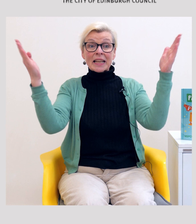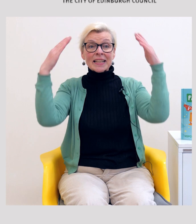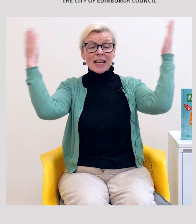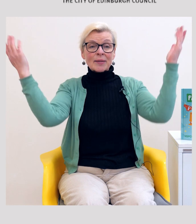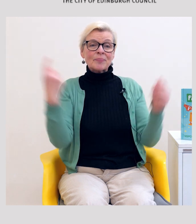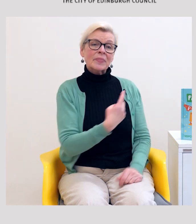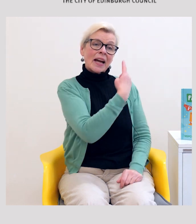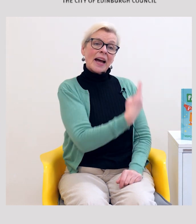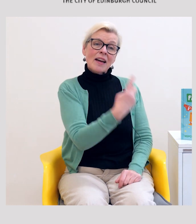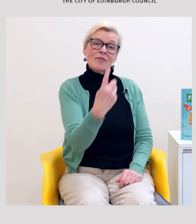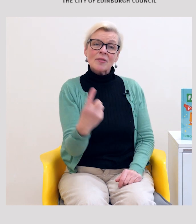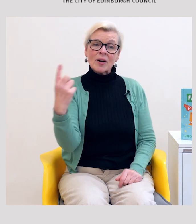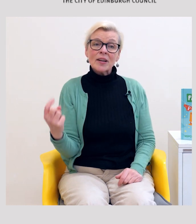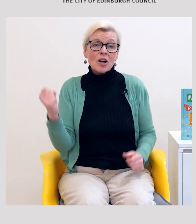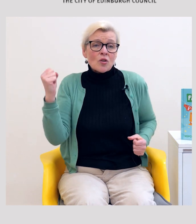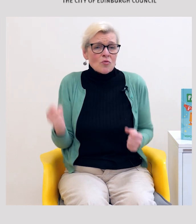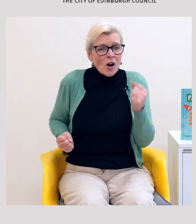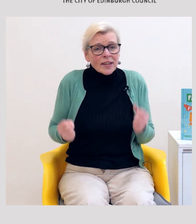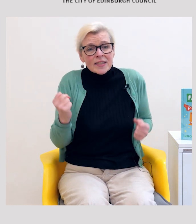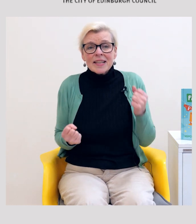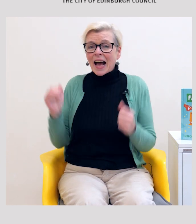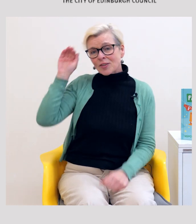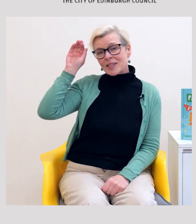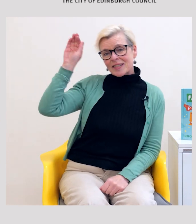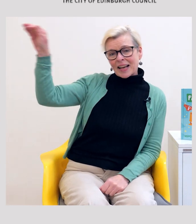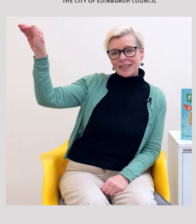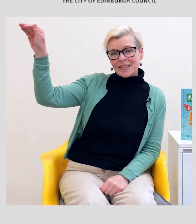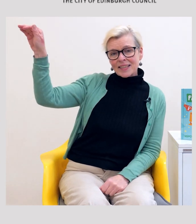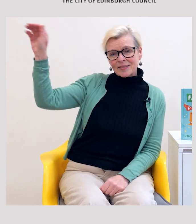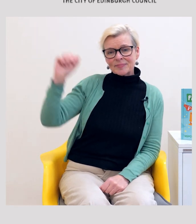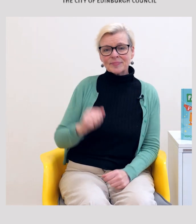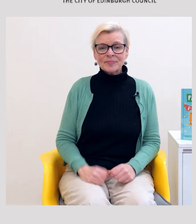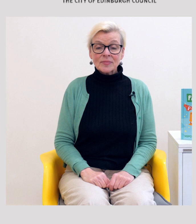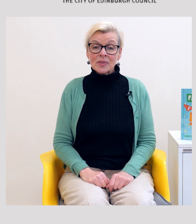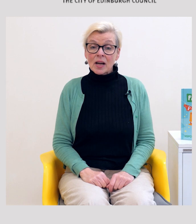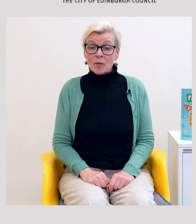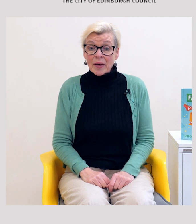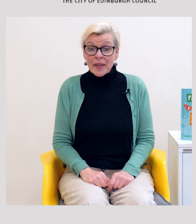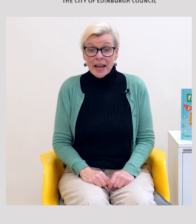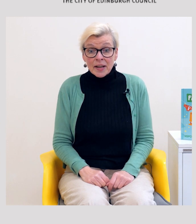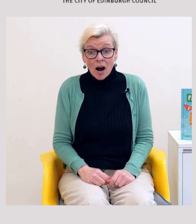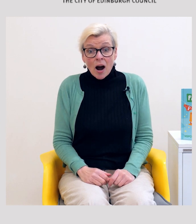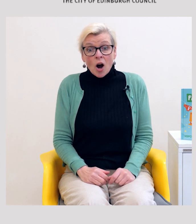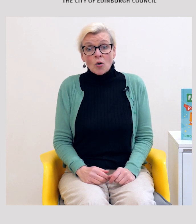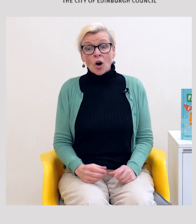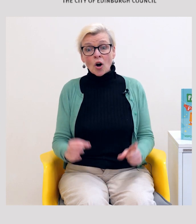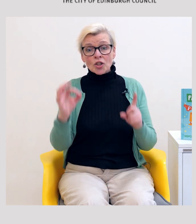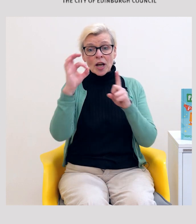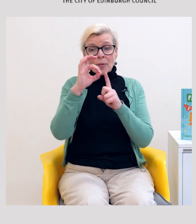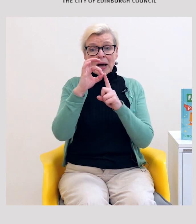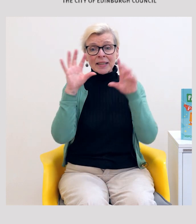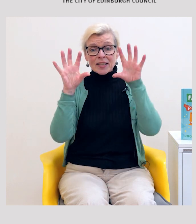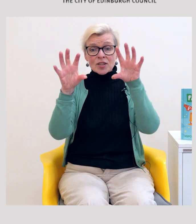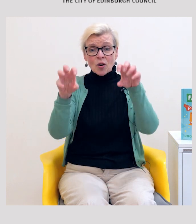it's playtime. Everyone runs outside. But then, oh